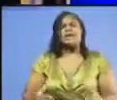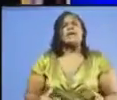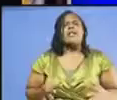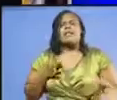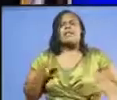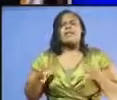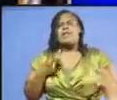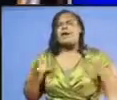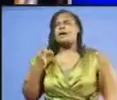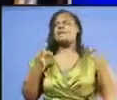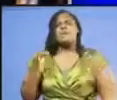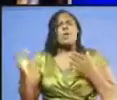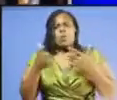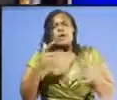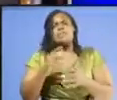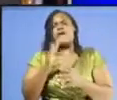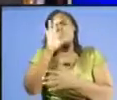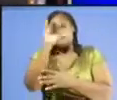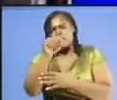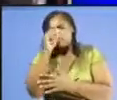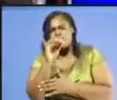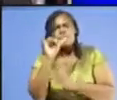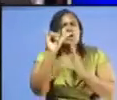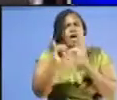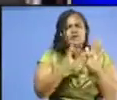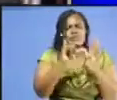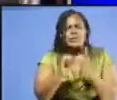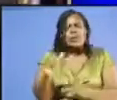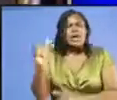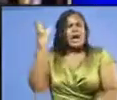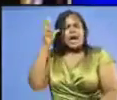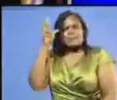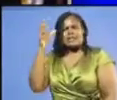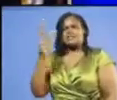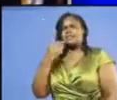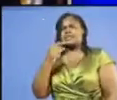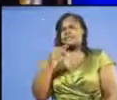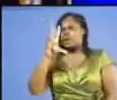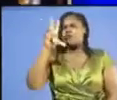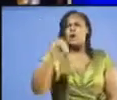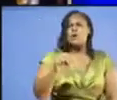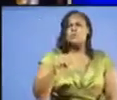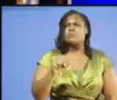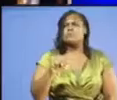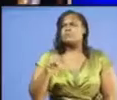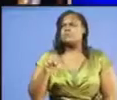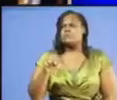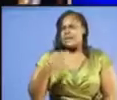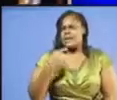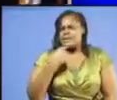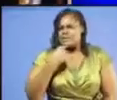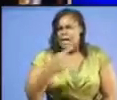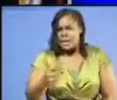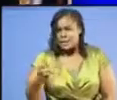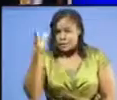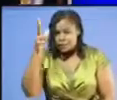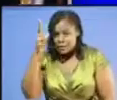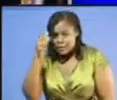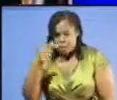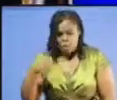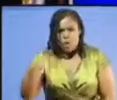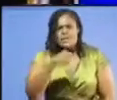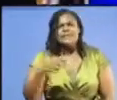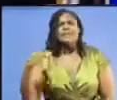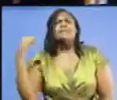by Facebook or YouTube, and the devil tells you you're done for. Tell the devil he's a